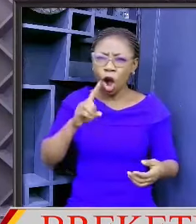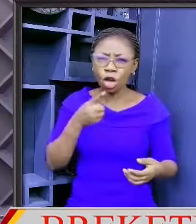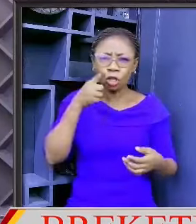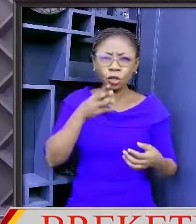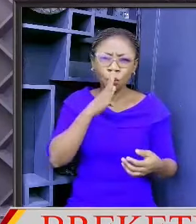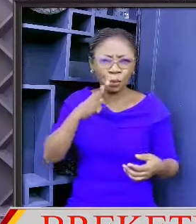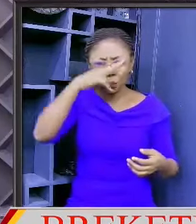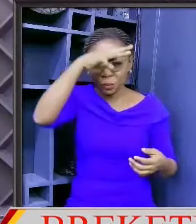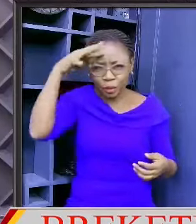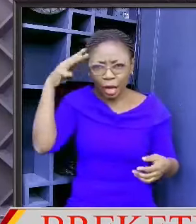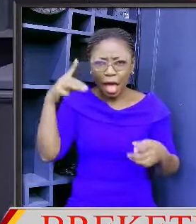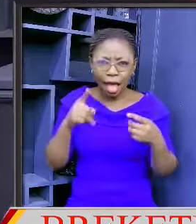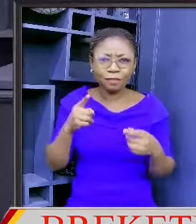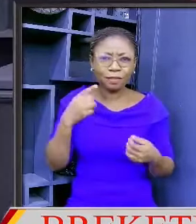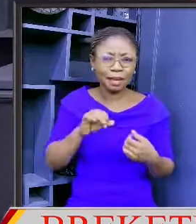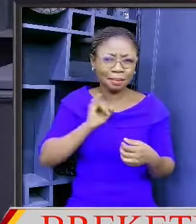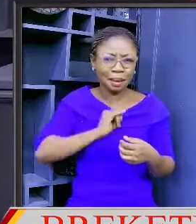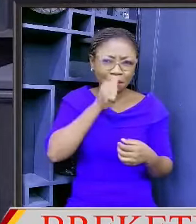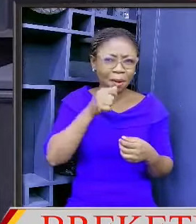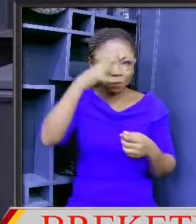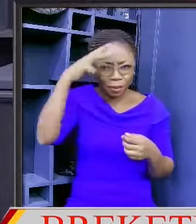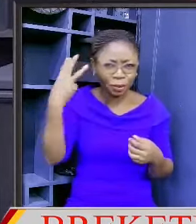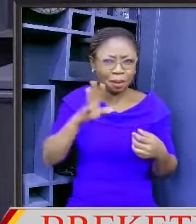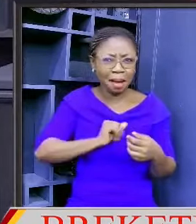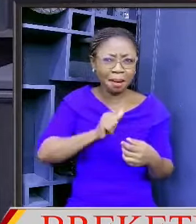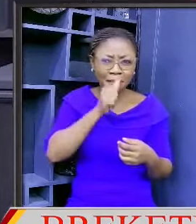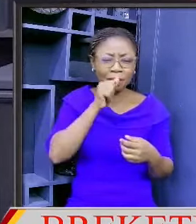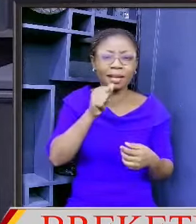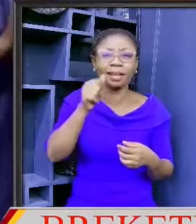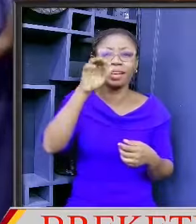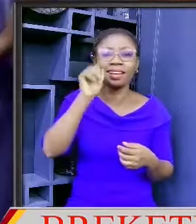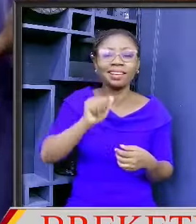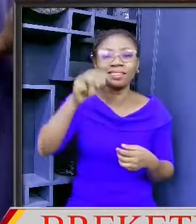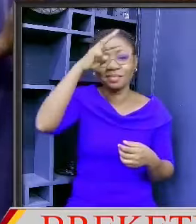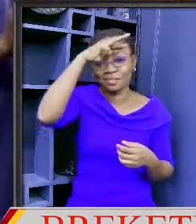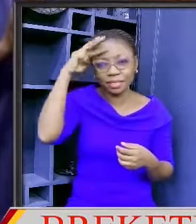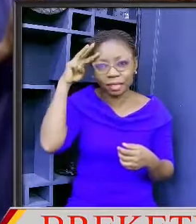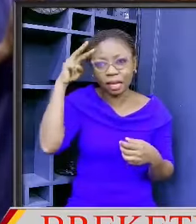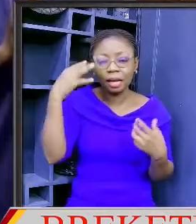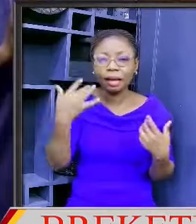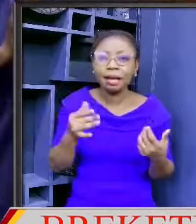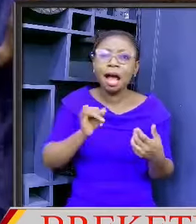Not only you be widow. Every time I'm a window.